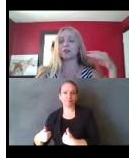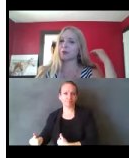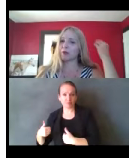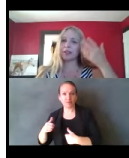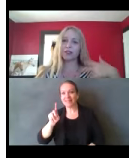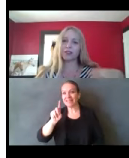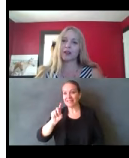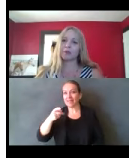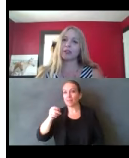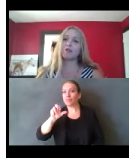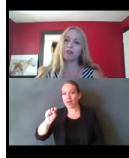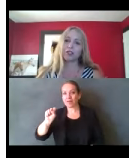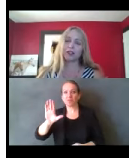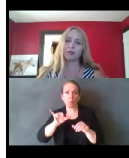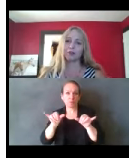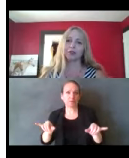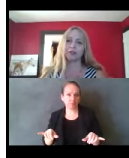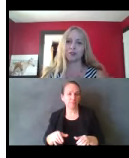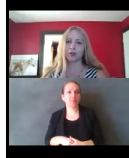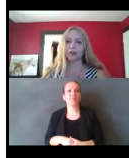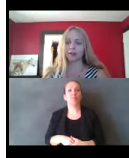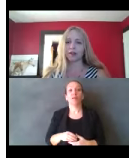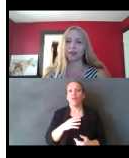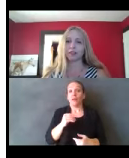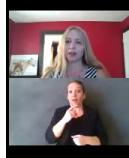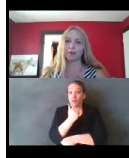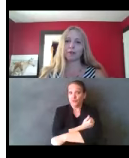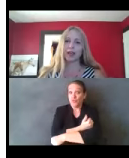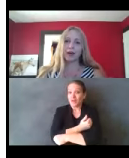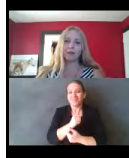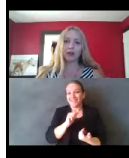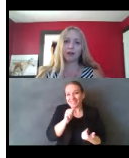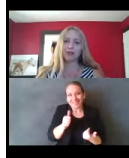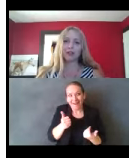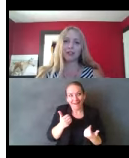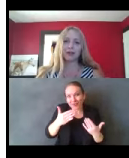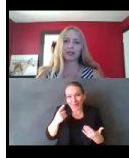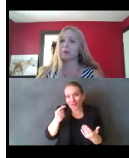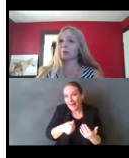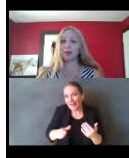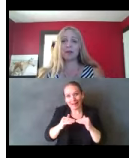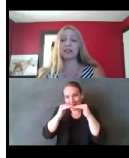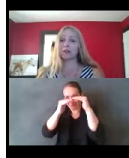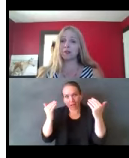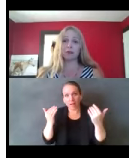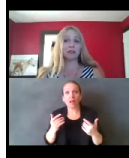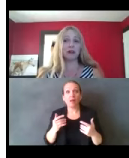health issues. Your brain is just not at peak functioning if you're using drugs on any level. But also at the same time, people that might not have abused them or